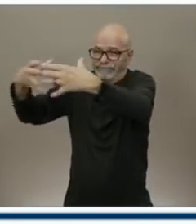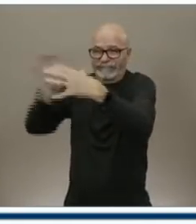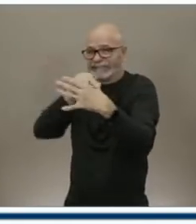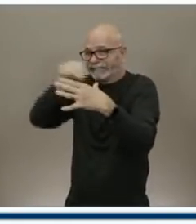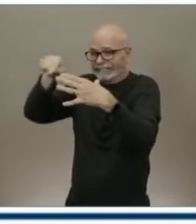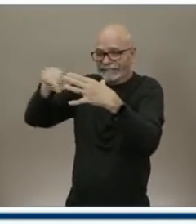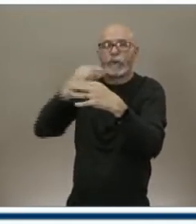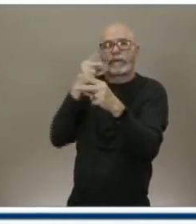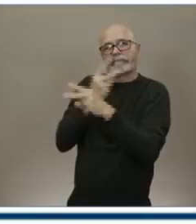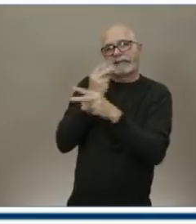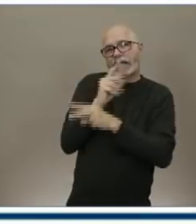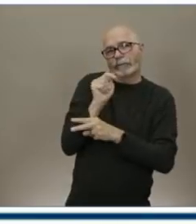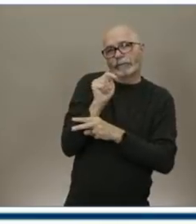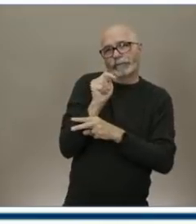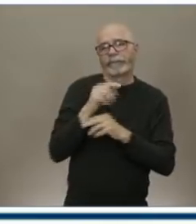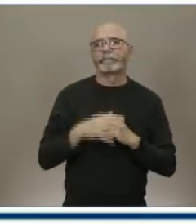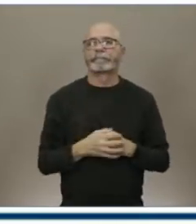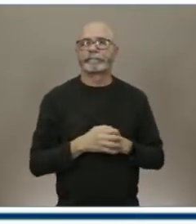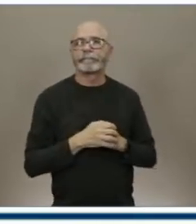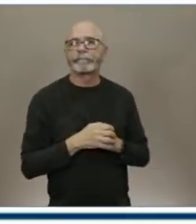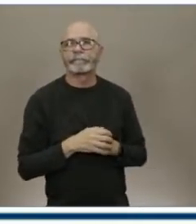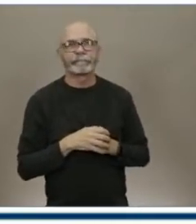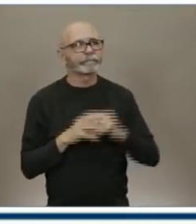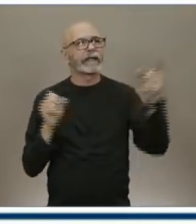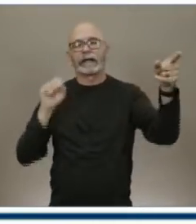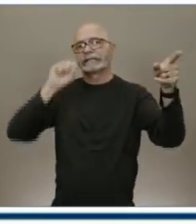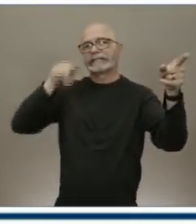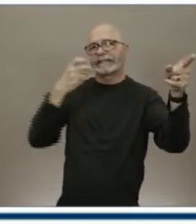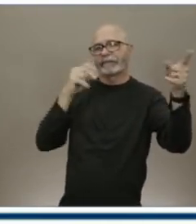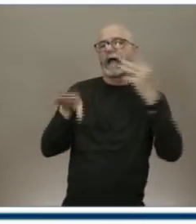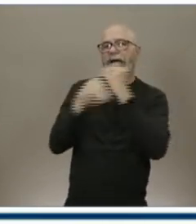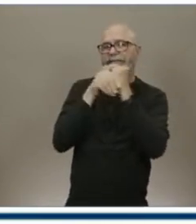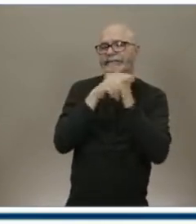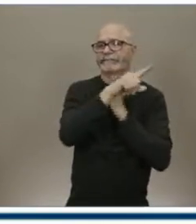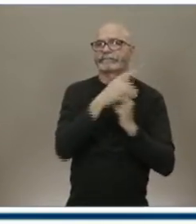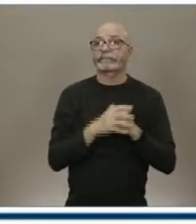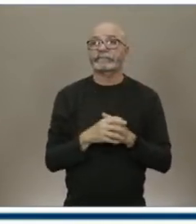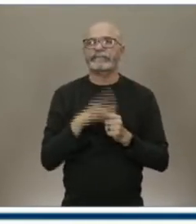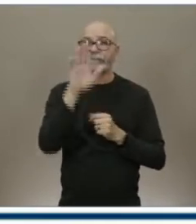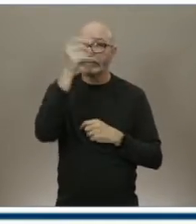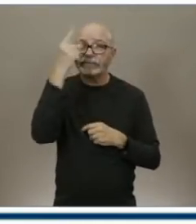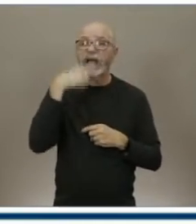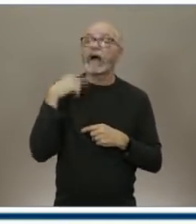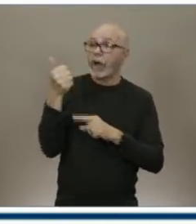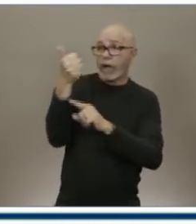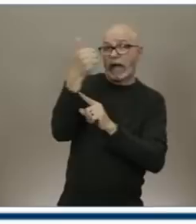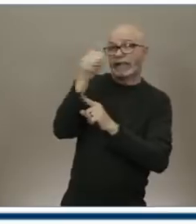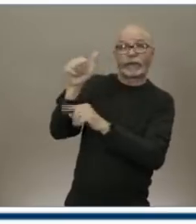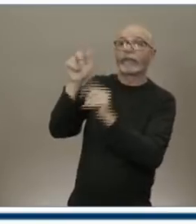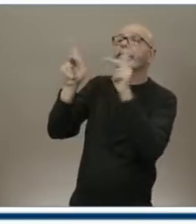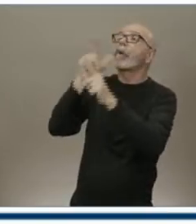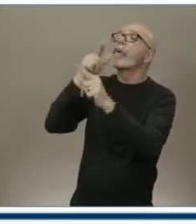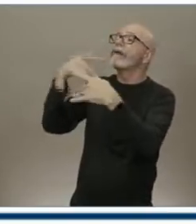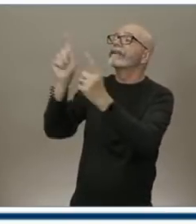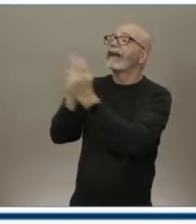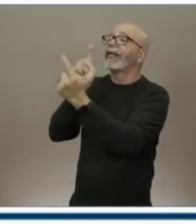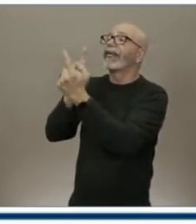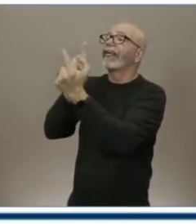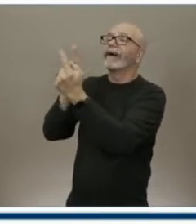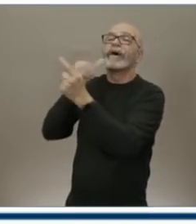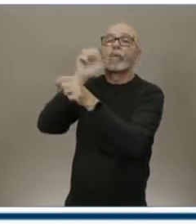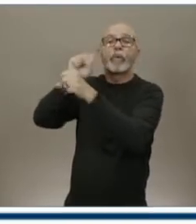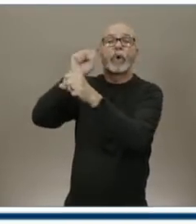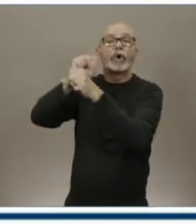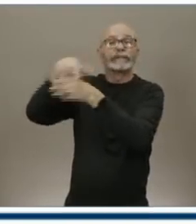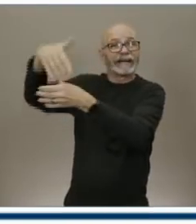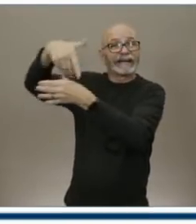to recognize that each one of those cases would have had close contacts at the workplace, which meant they would have had to isolate as well, and extra precautions